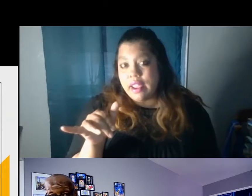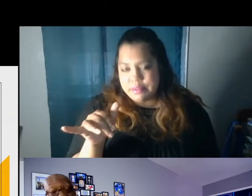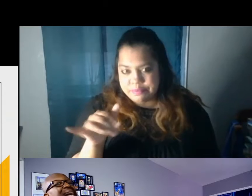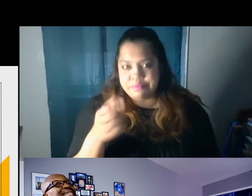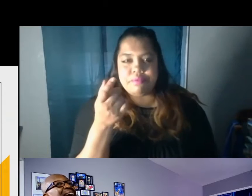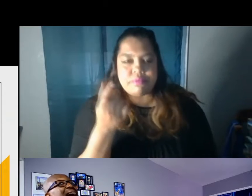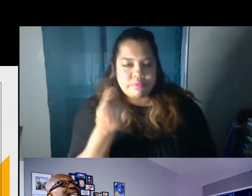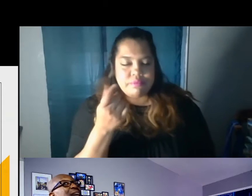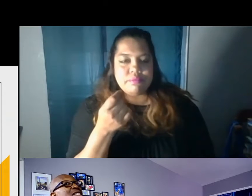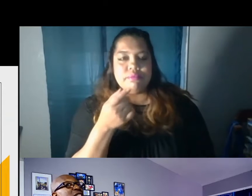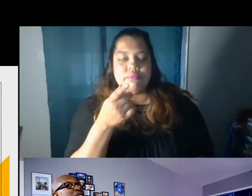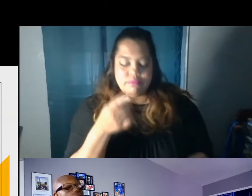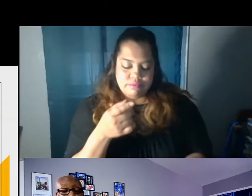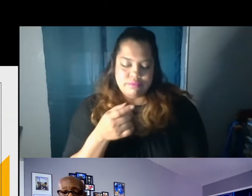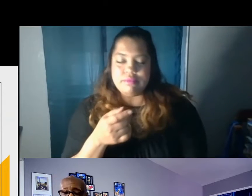663